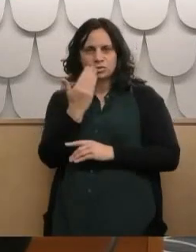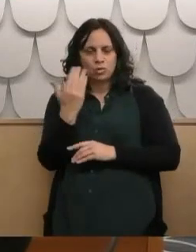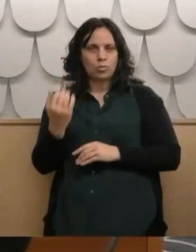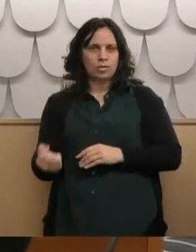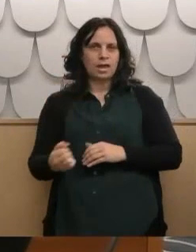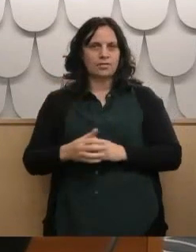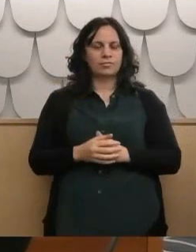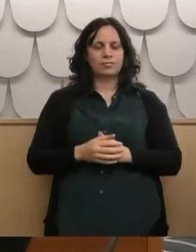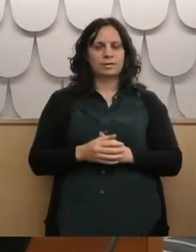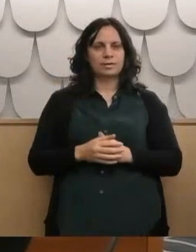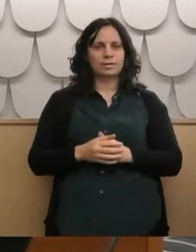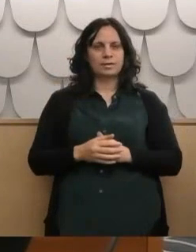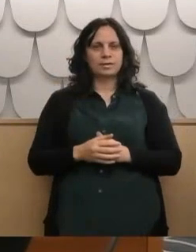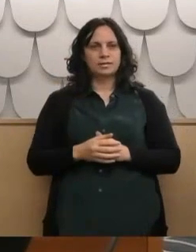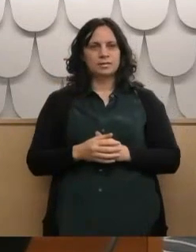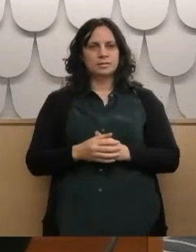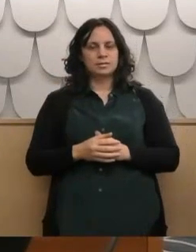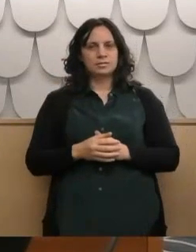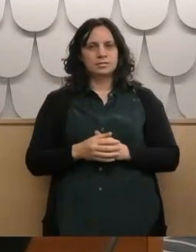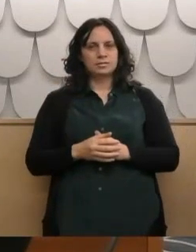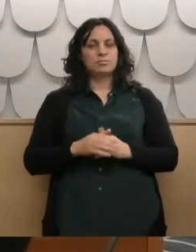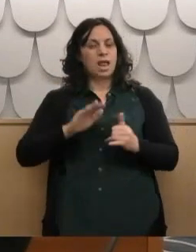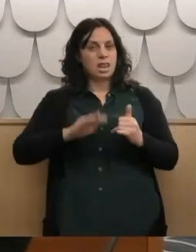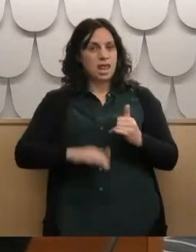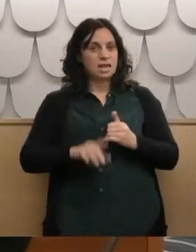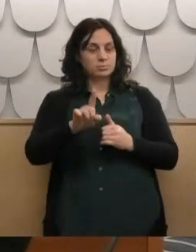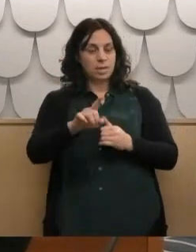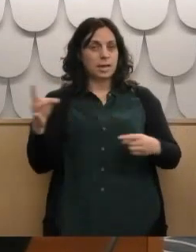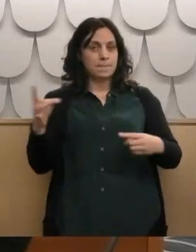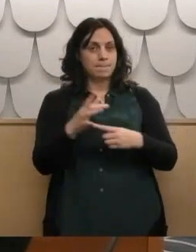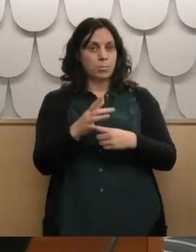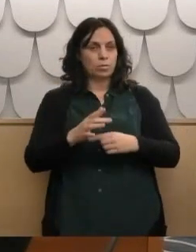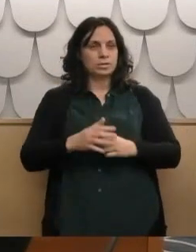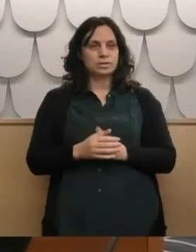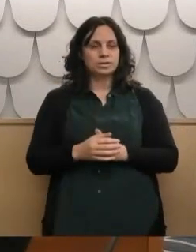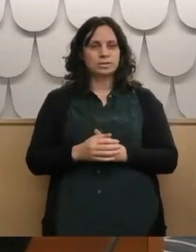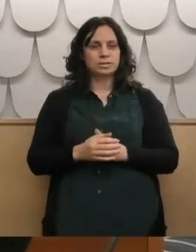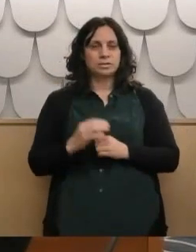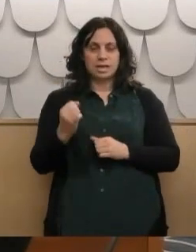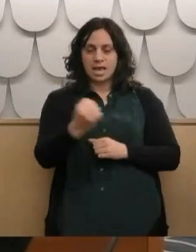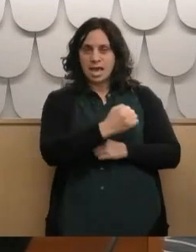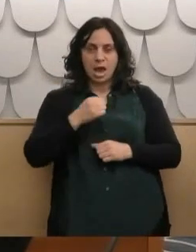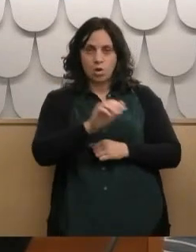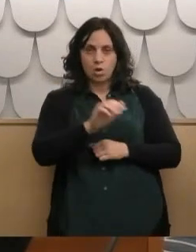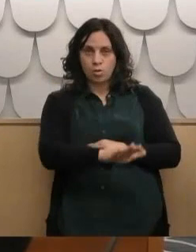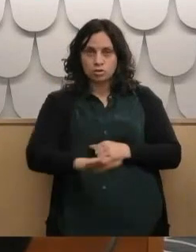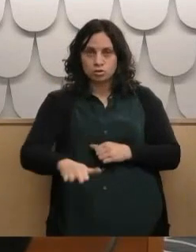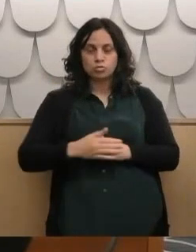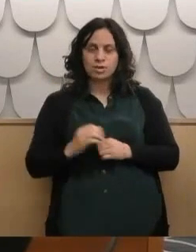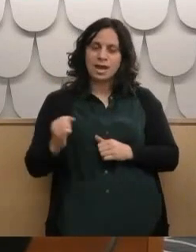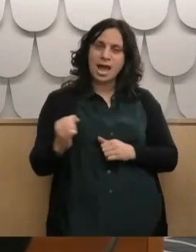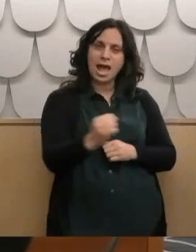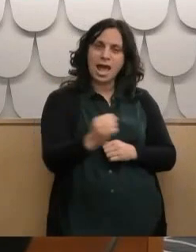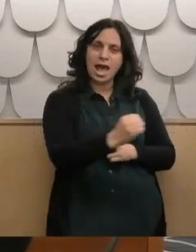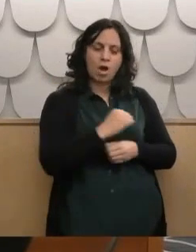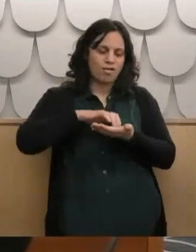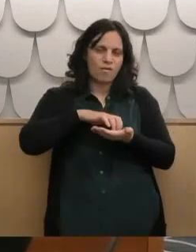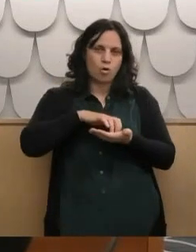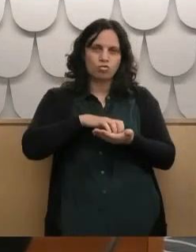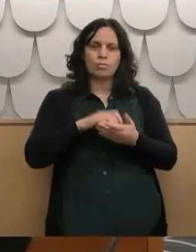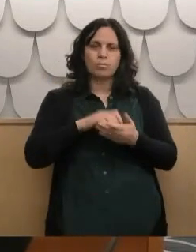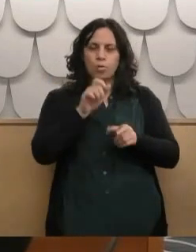And finally, and most importantly, we must place our children and our vulnerable people at the centre